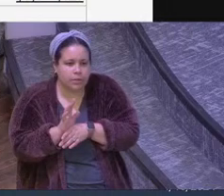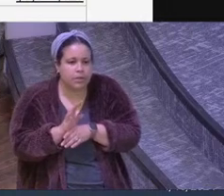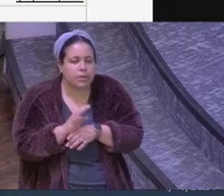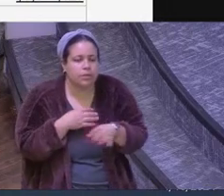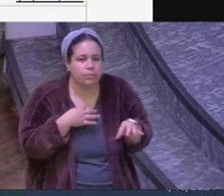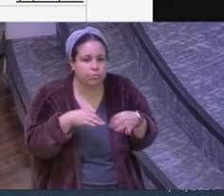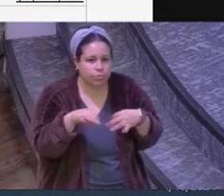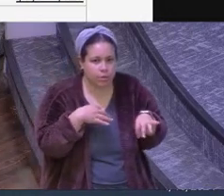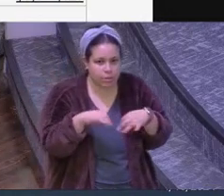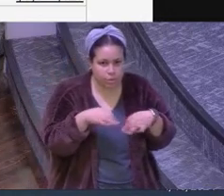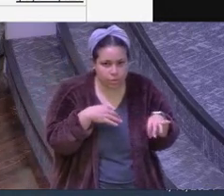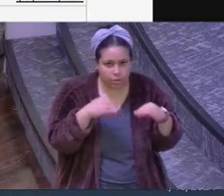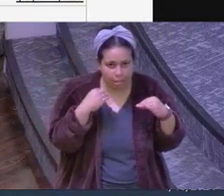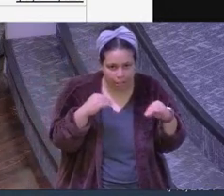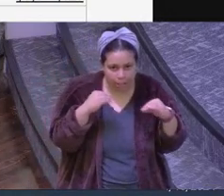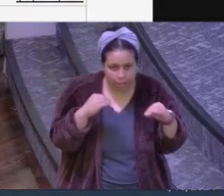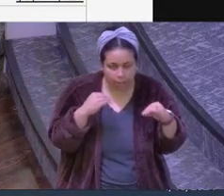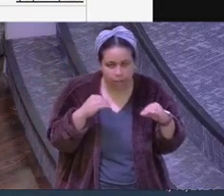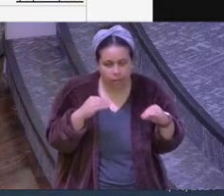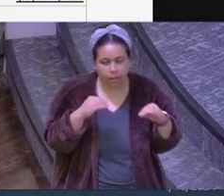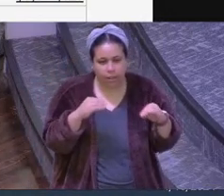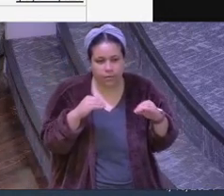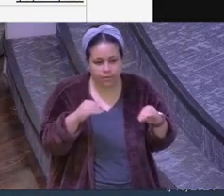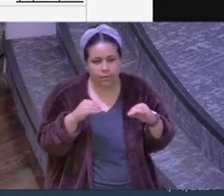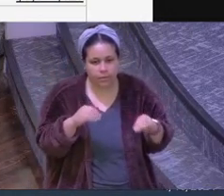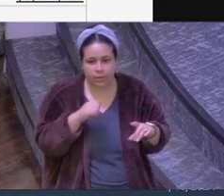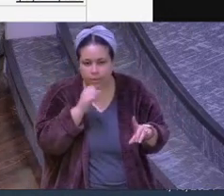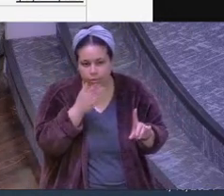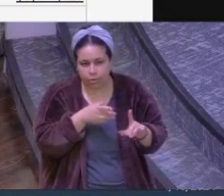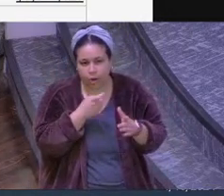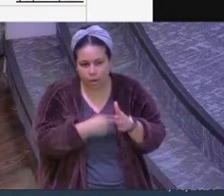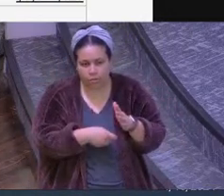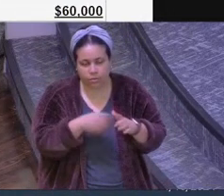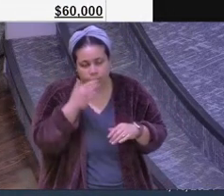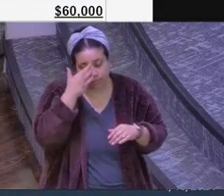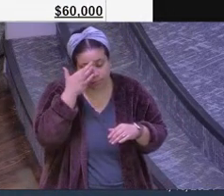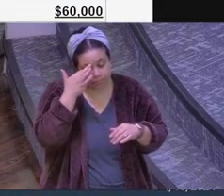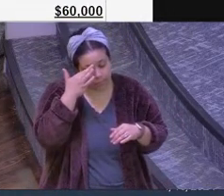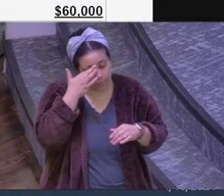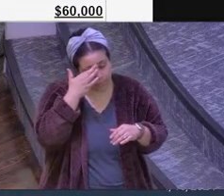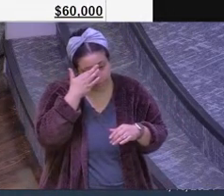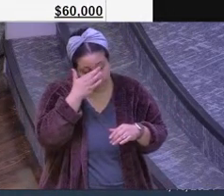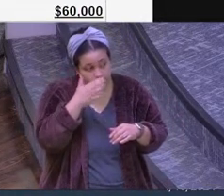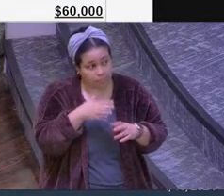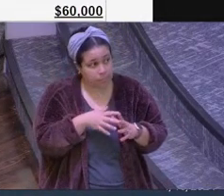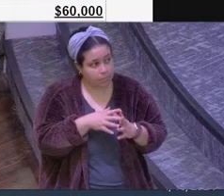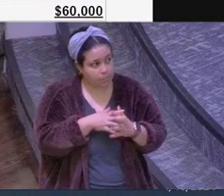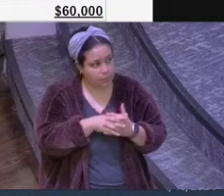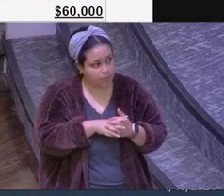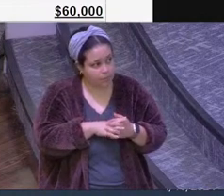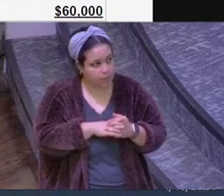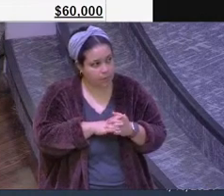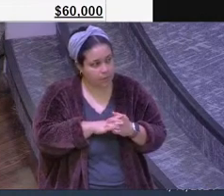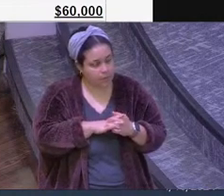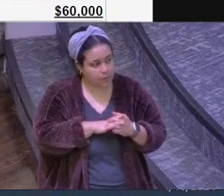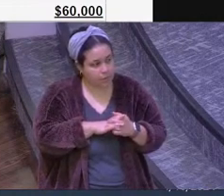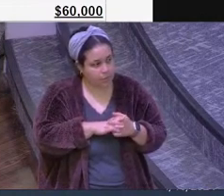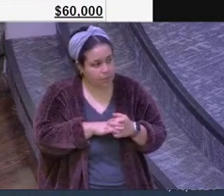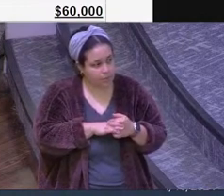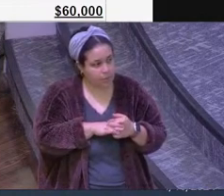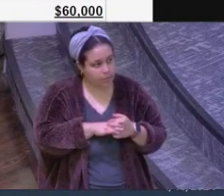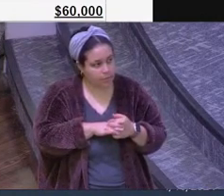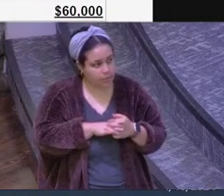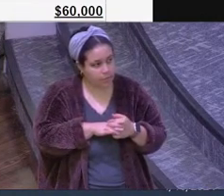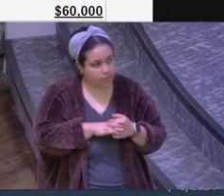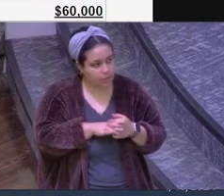instruction. The operating is the indirect costs they mentioned. So that's the breakdown there. So this is what our total estimated revenues